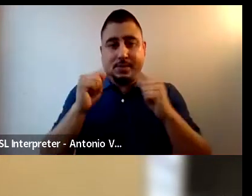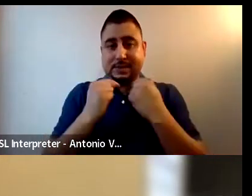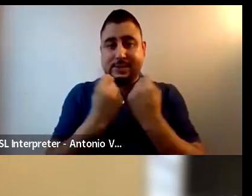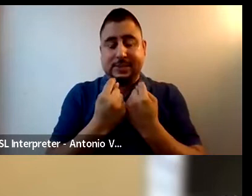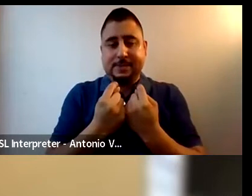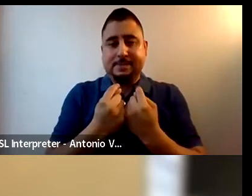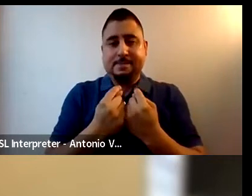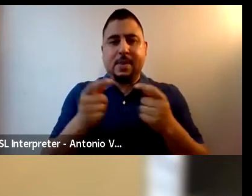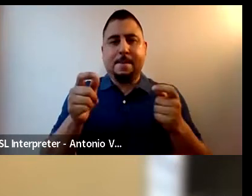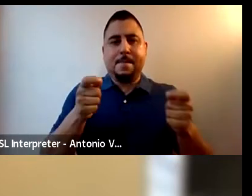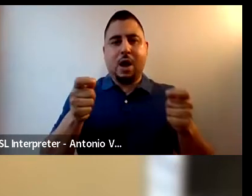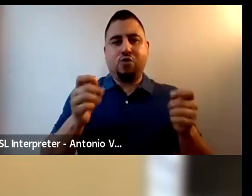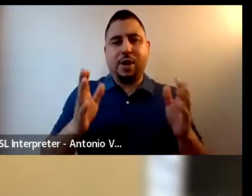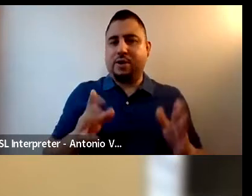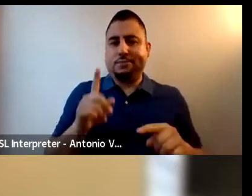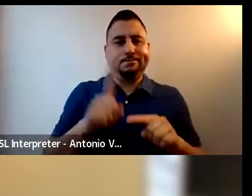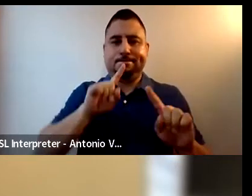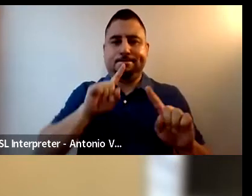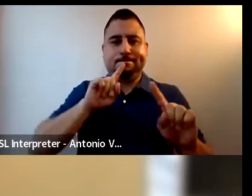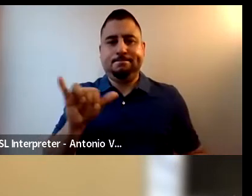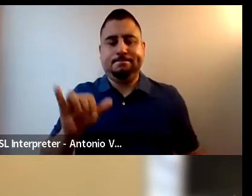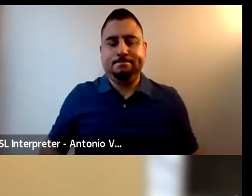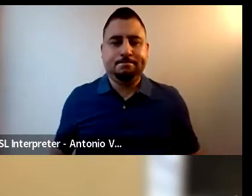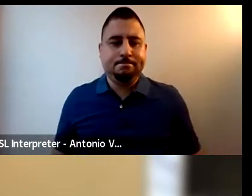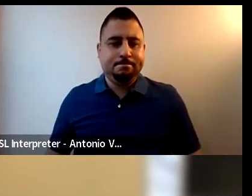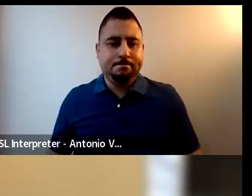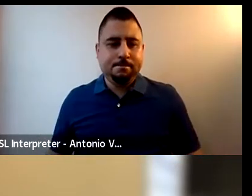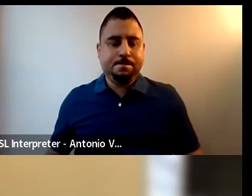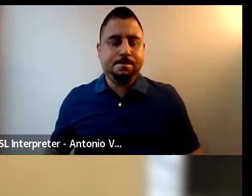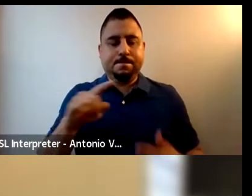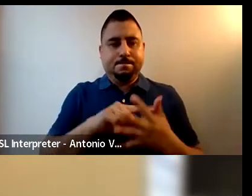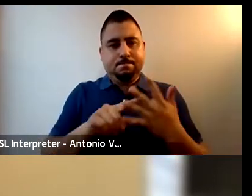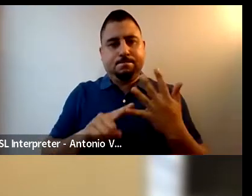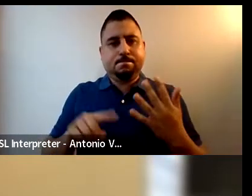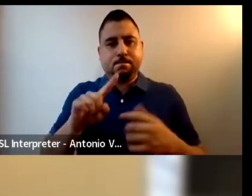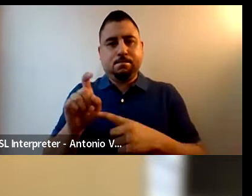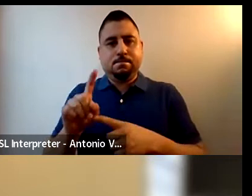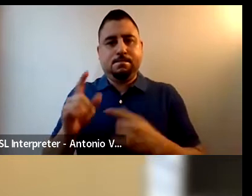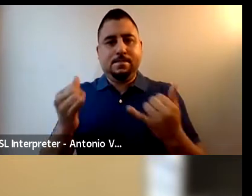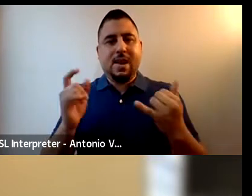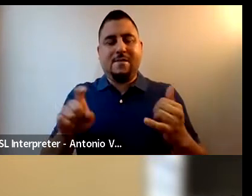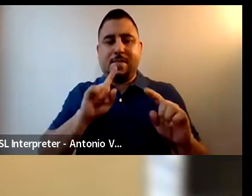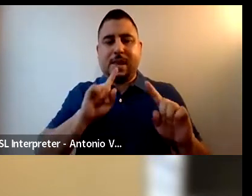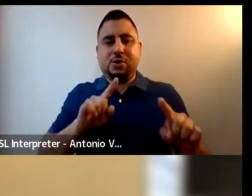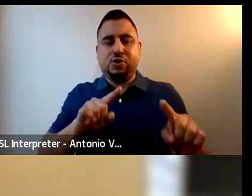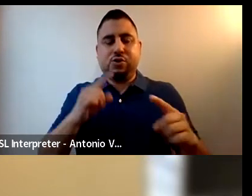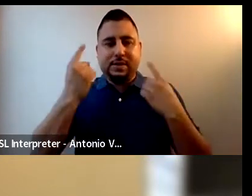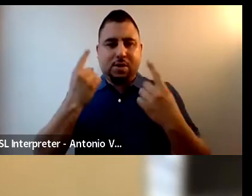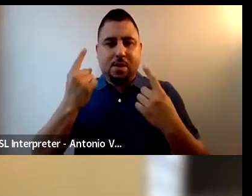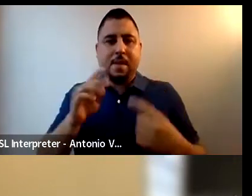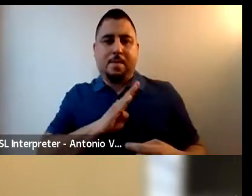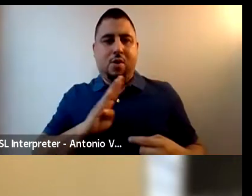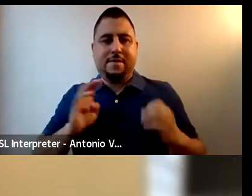The moderator could not answer these questions either. These questions now need to be answered and considered by the